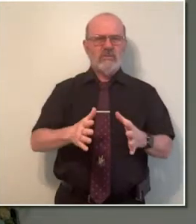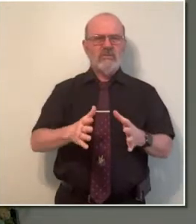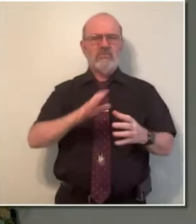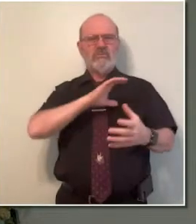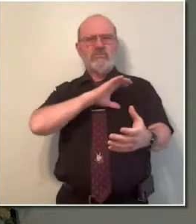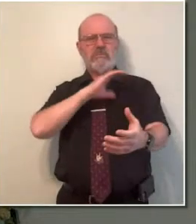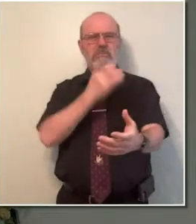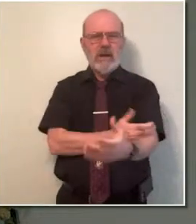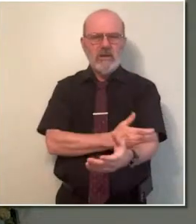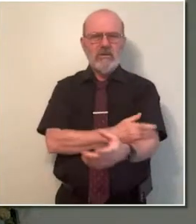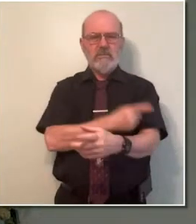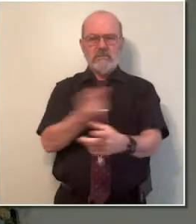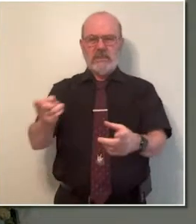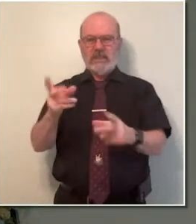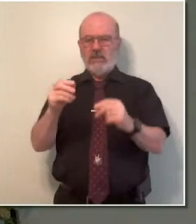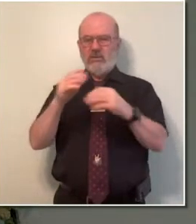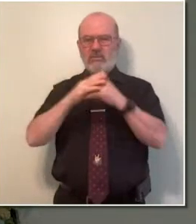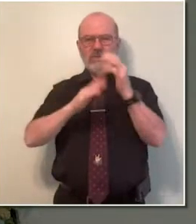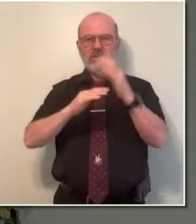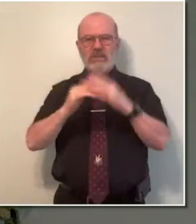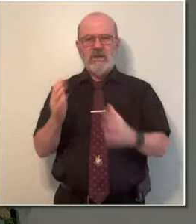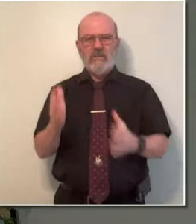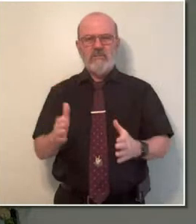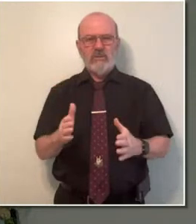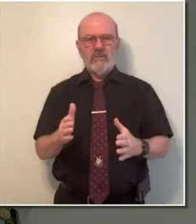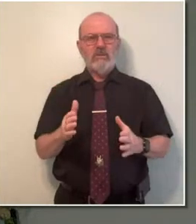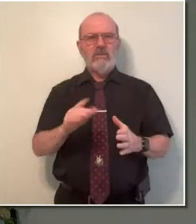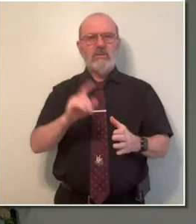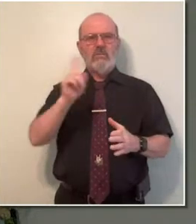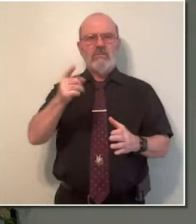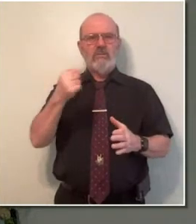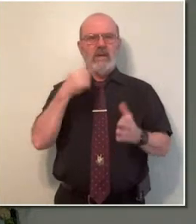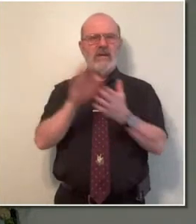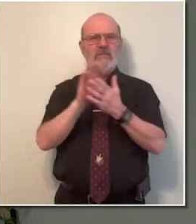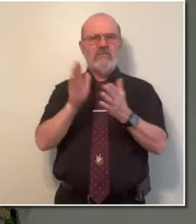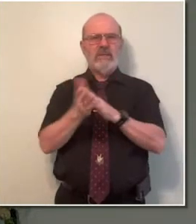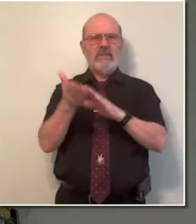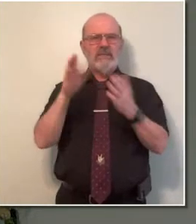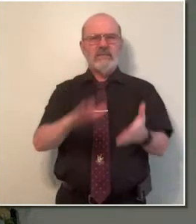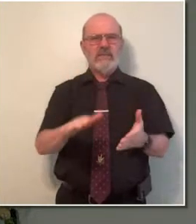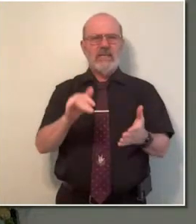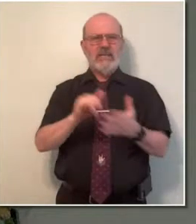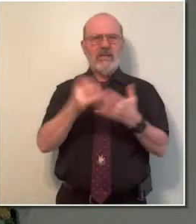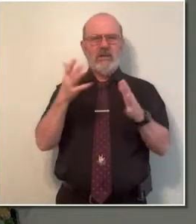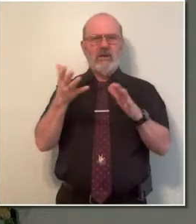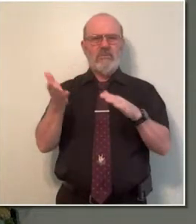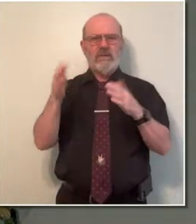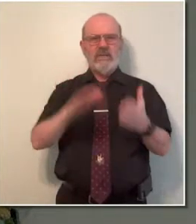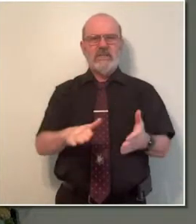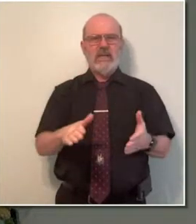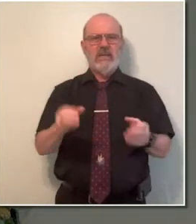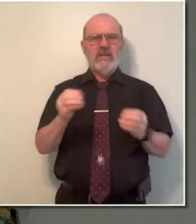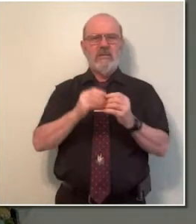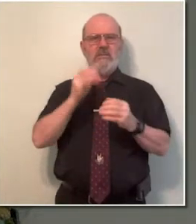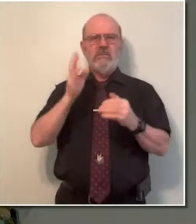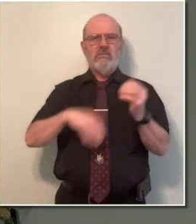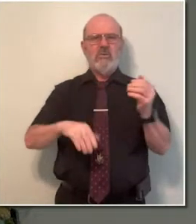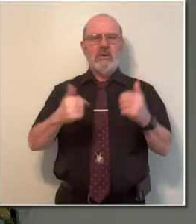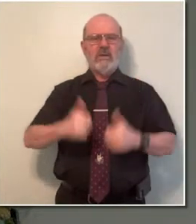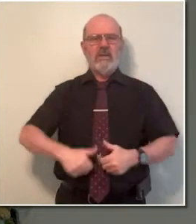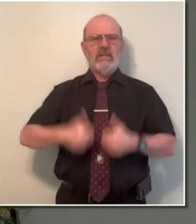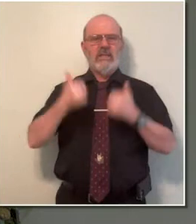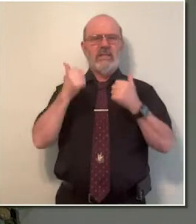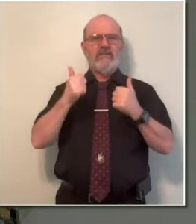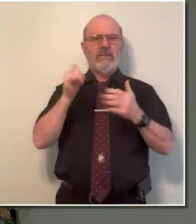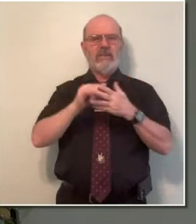but they had no comforter. Wherefore I praised the dead, which are already dead, more than the living, which are